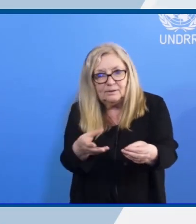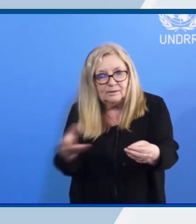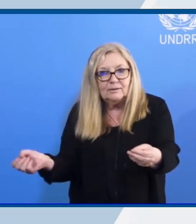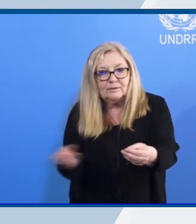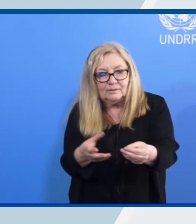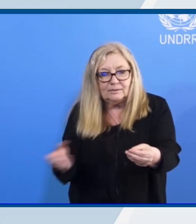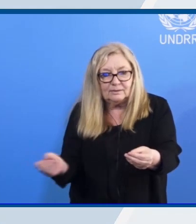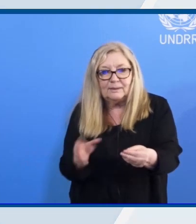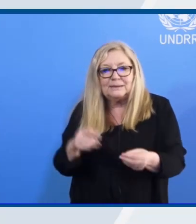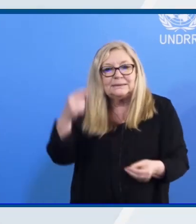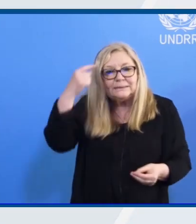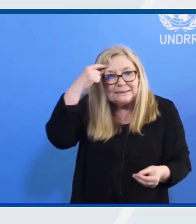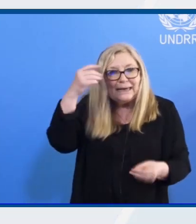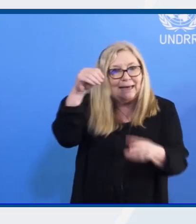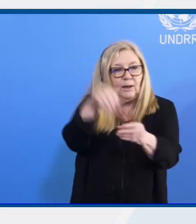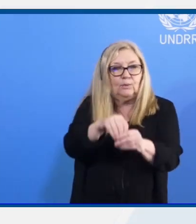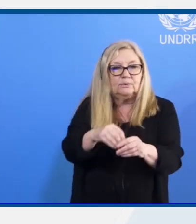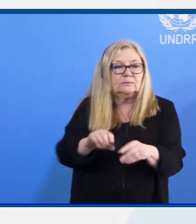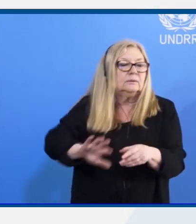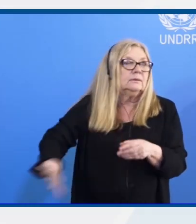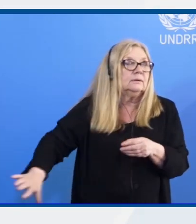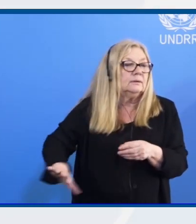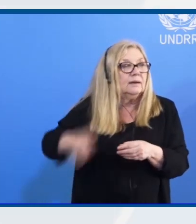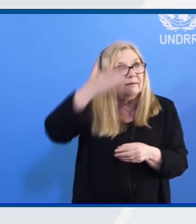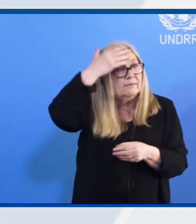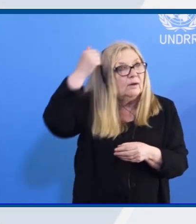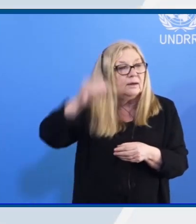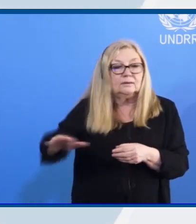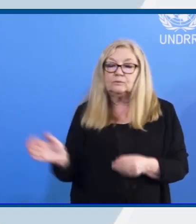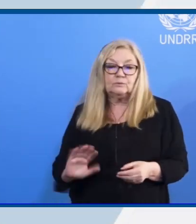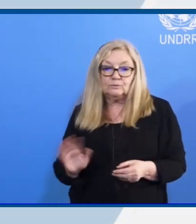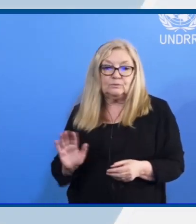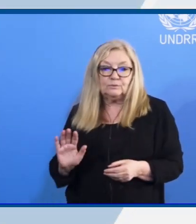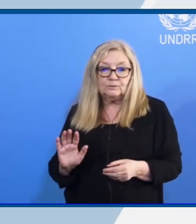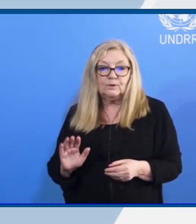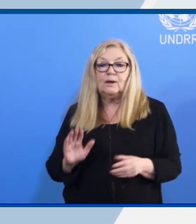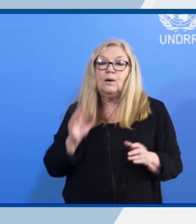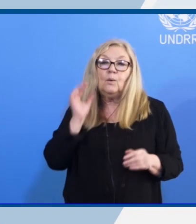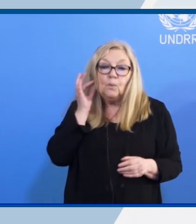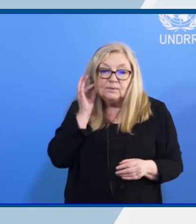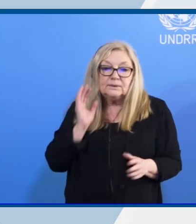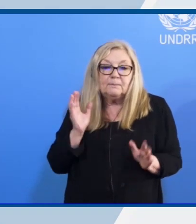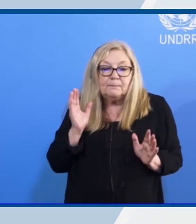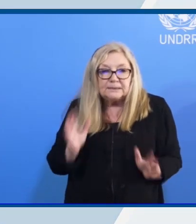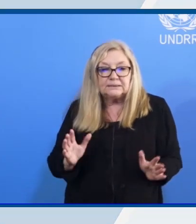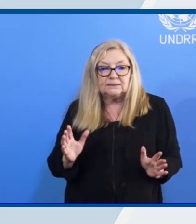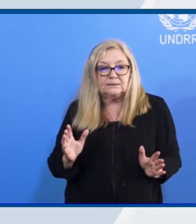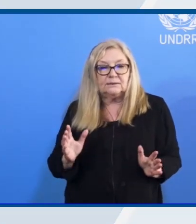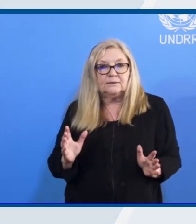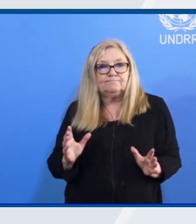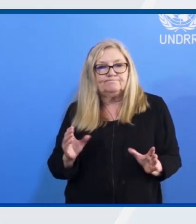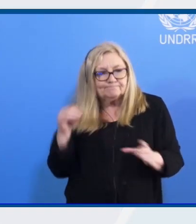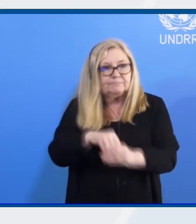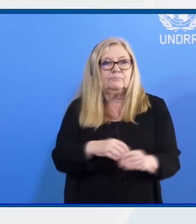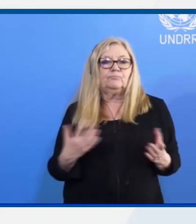financial mechanism, so they can say what are their priorities, their needs, and the system which